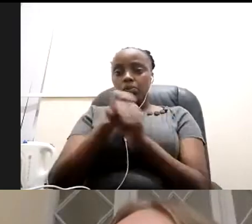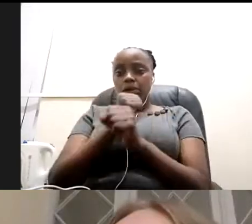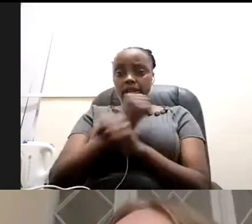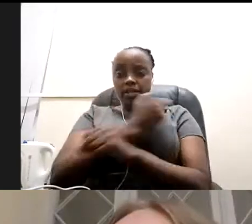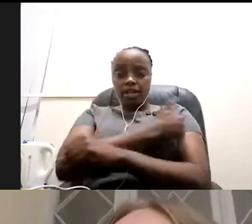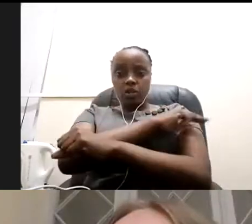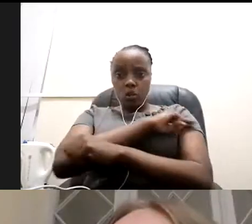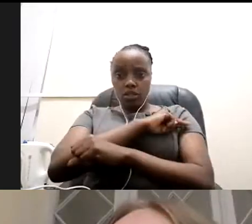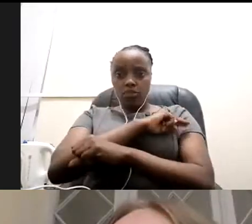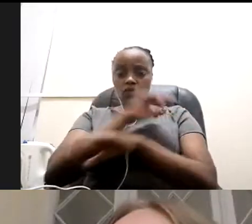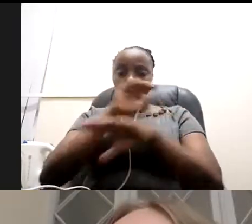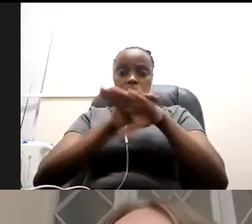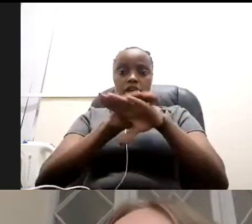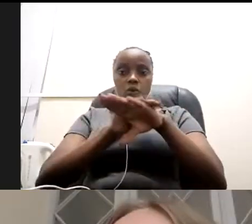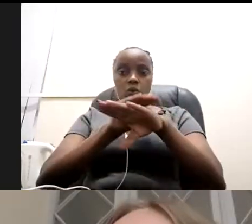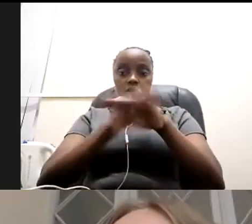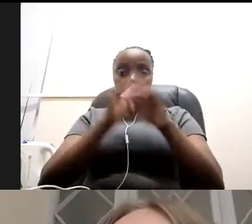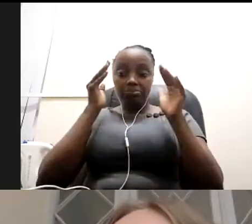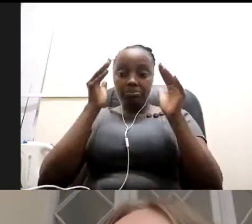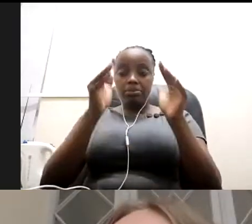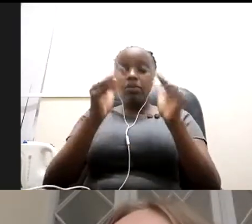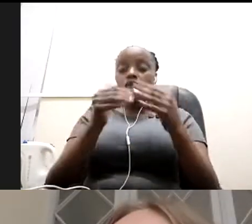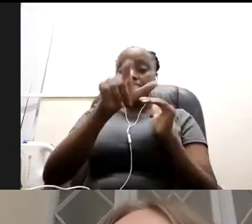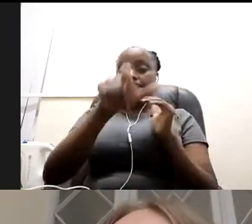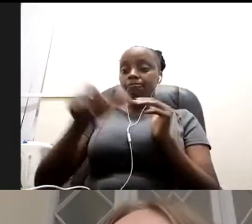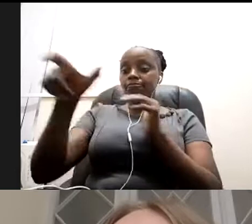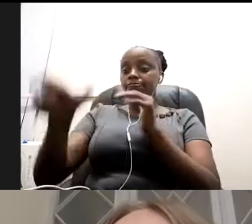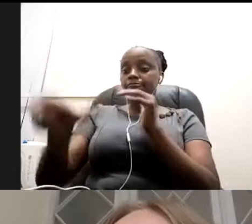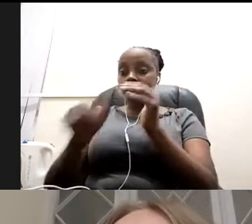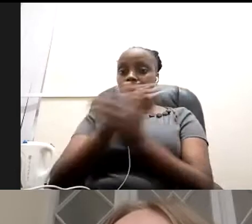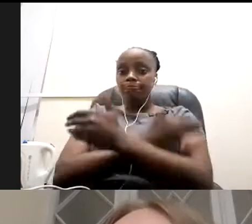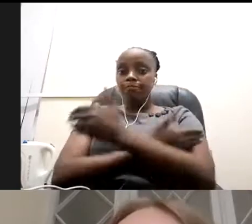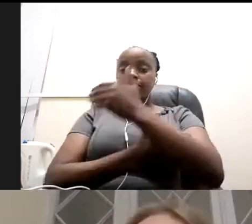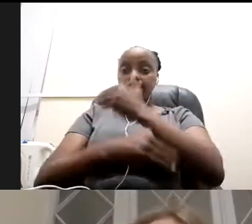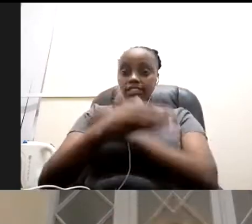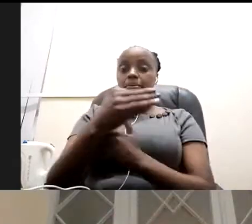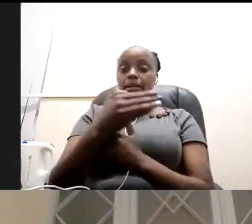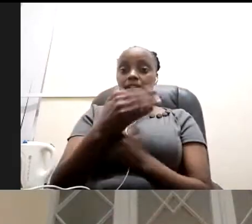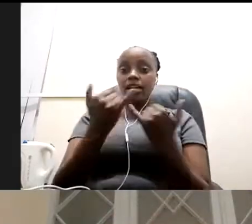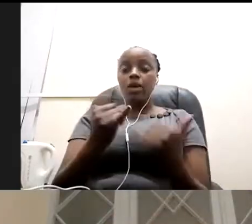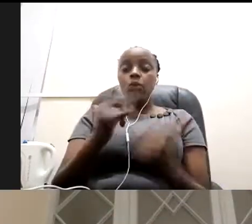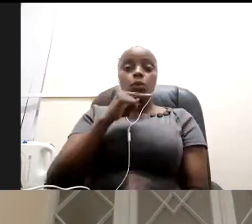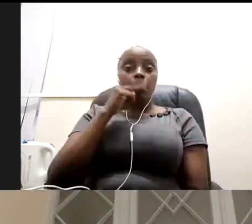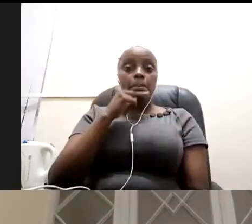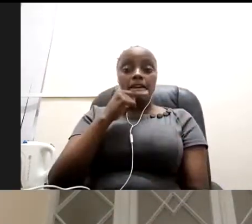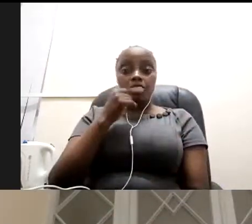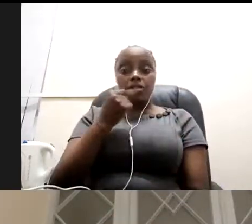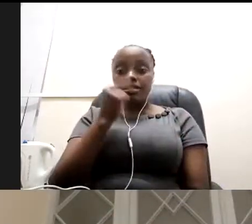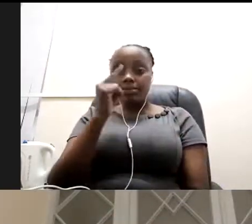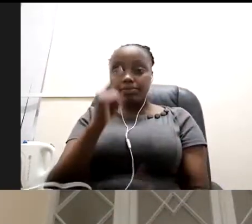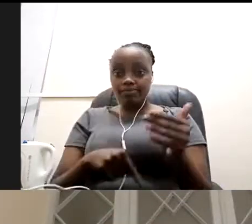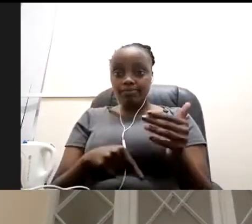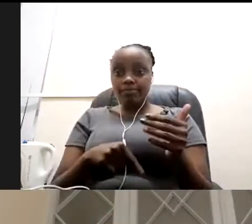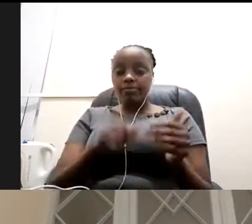good attention for persons with disabilities. I would like to mention that persons with